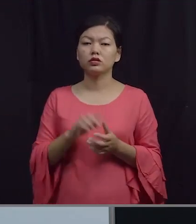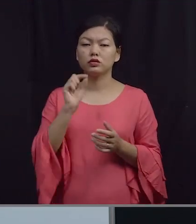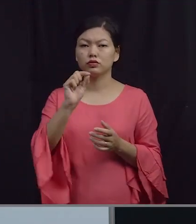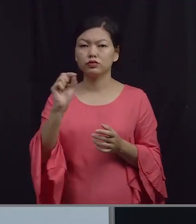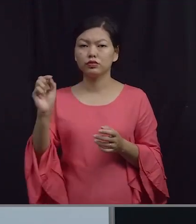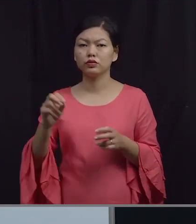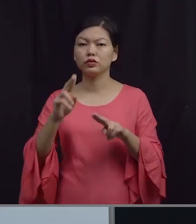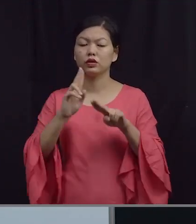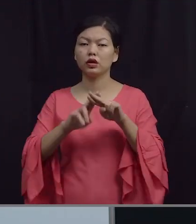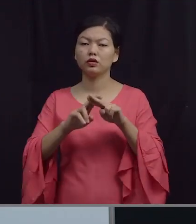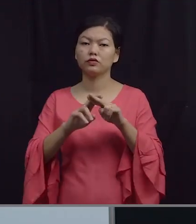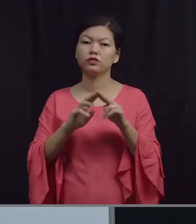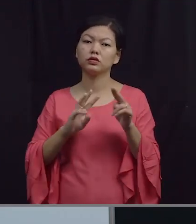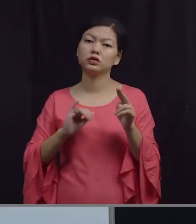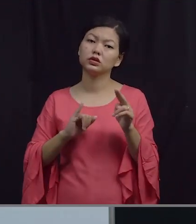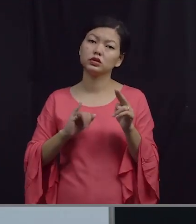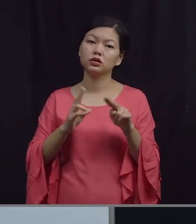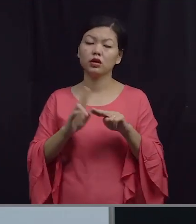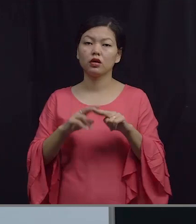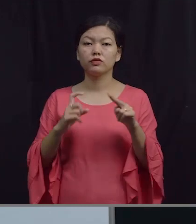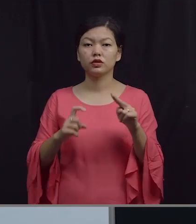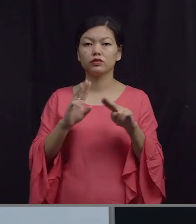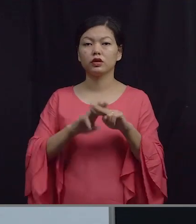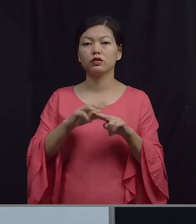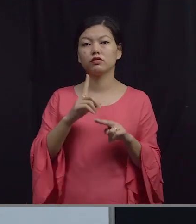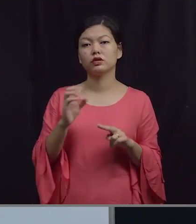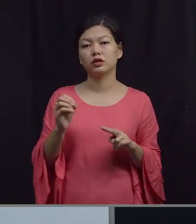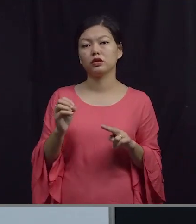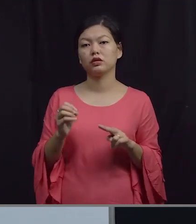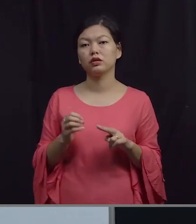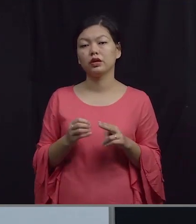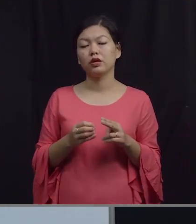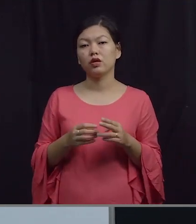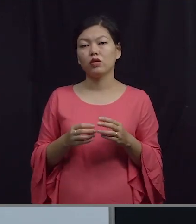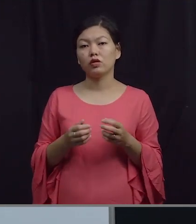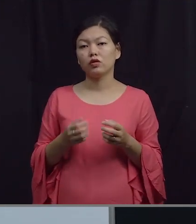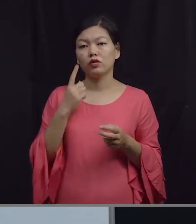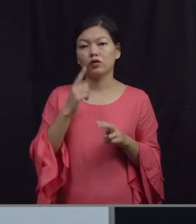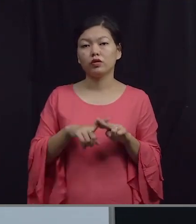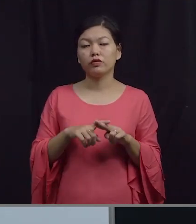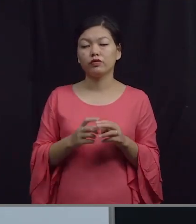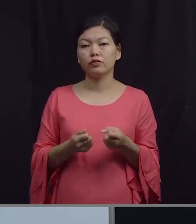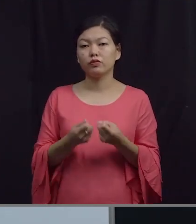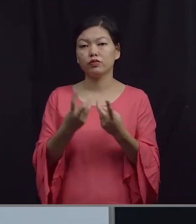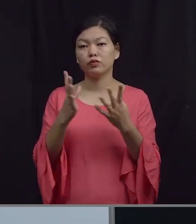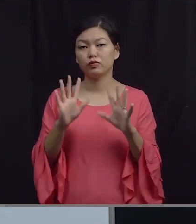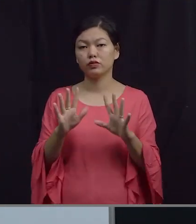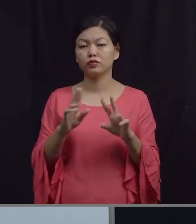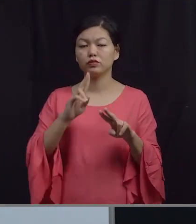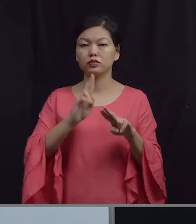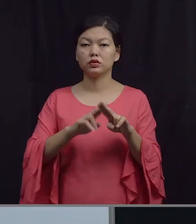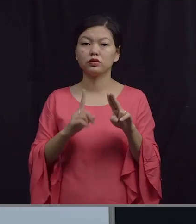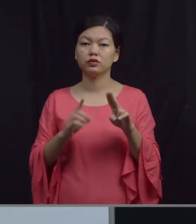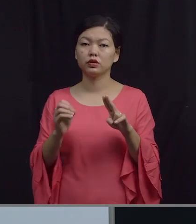fn. N may be any number, n may be 6, n may be 7, n may be 10, or it may be more than 10. Okay, I hope it's clear how to